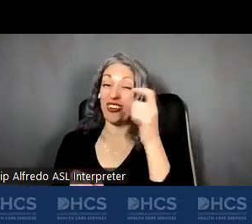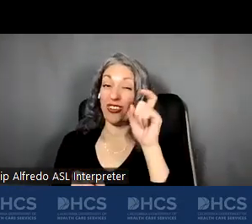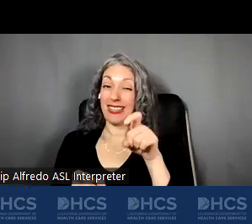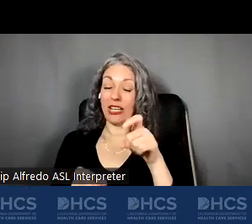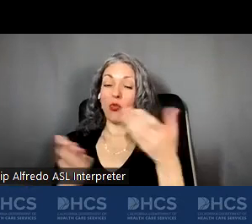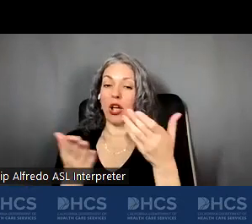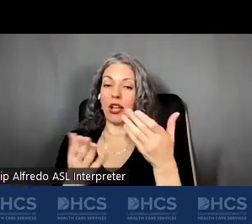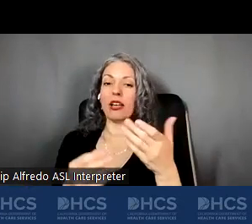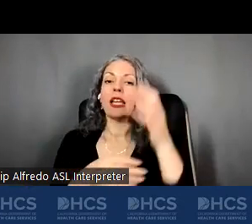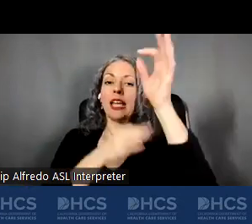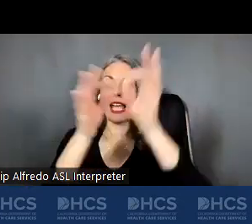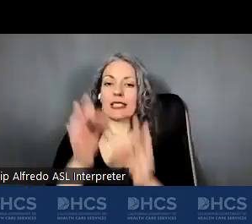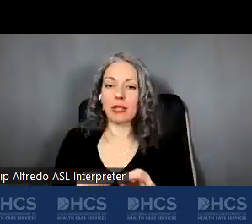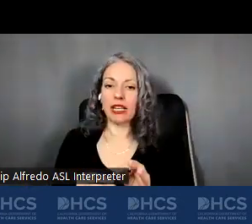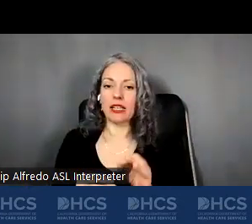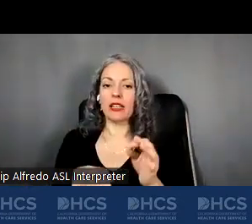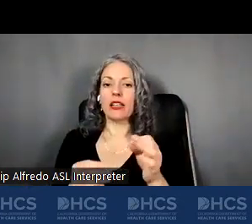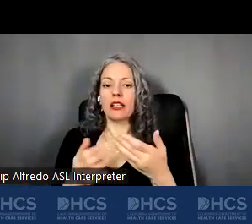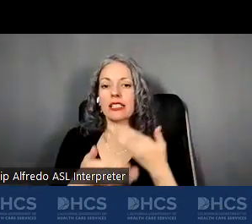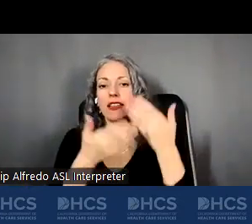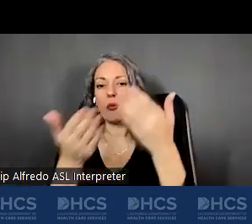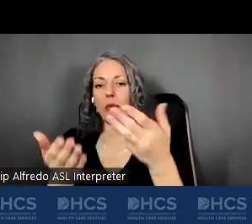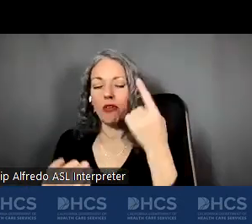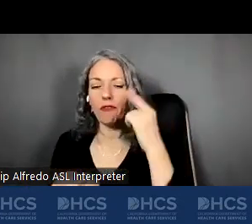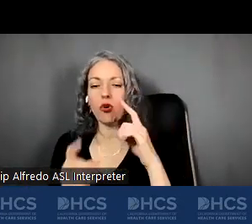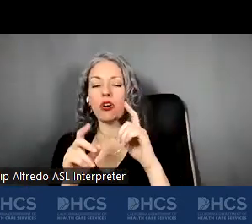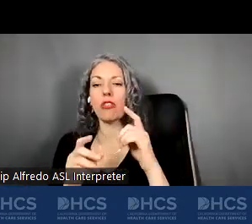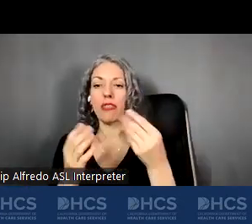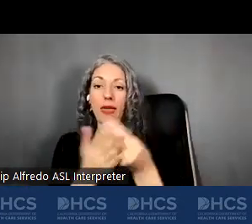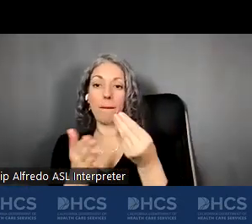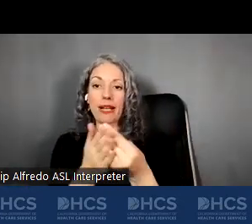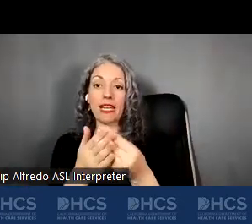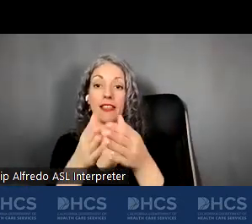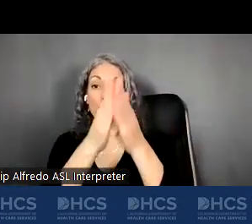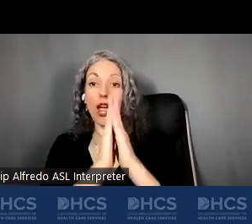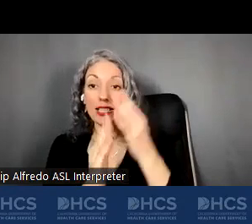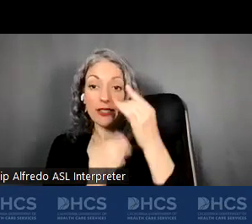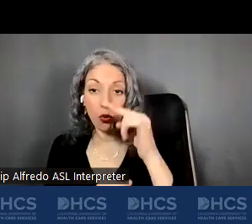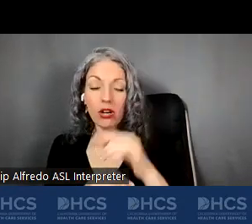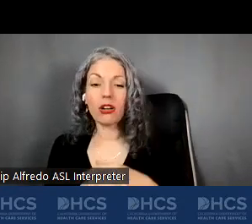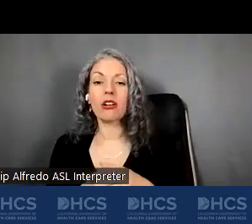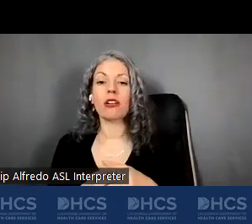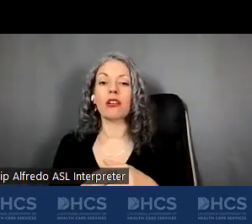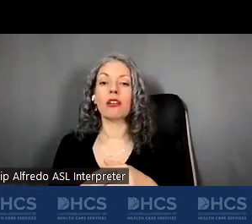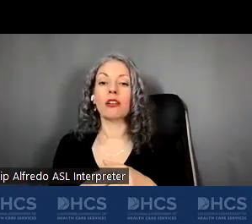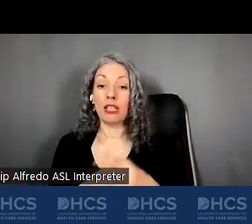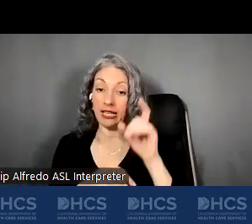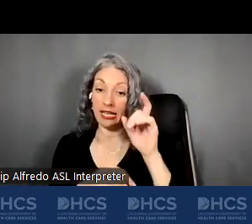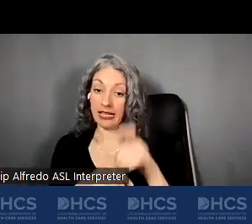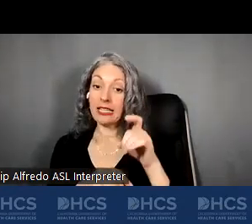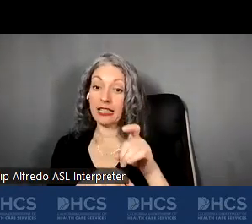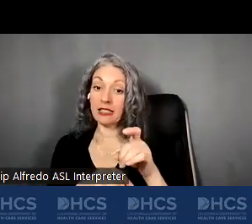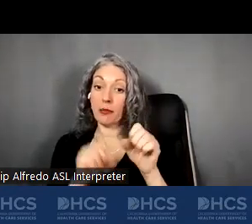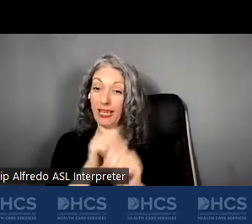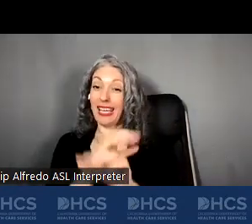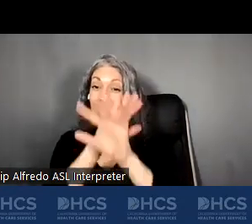is a description of milestones and deliverables for the requested funding. And there does need to be clear